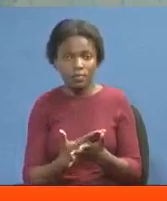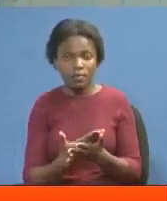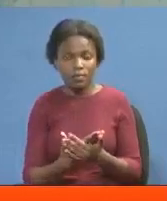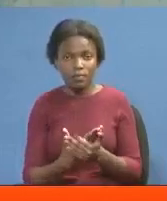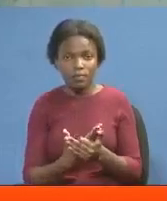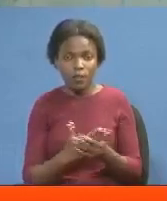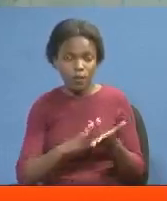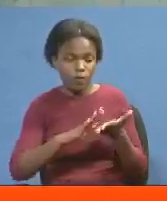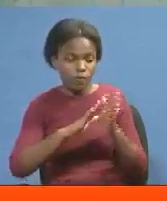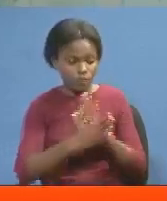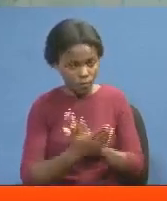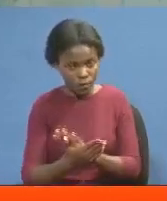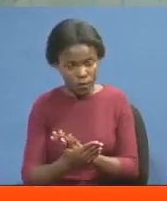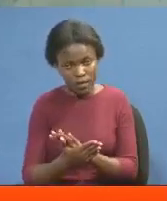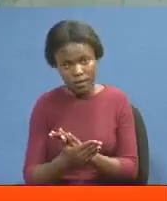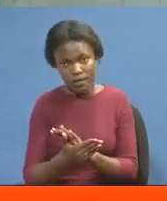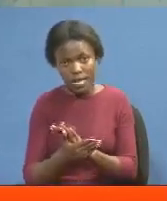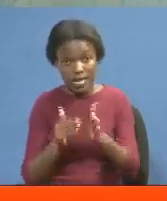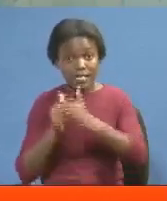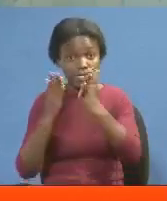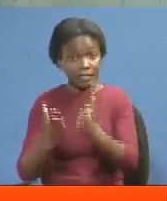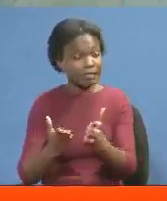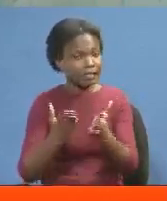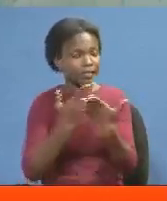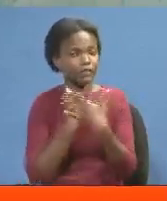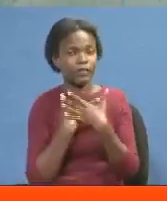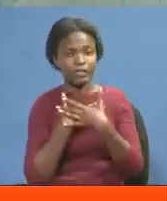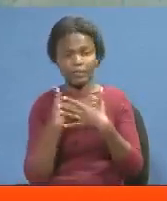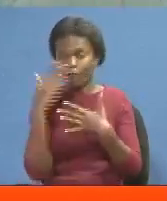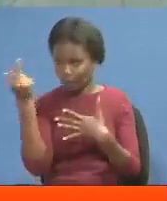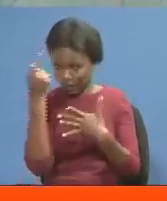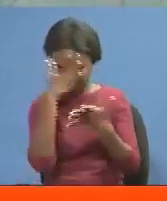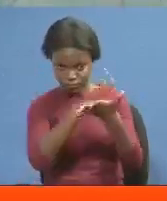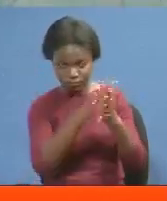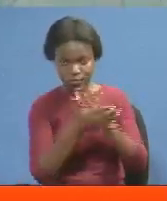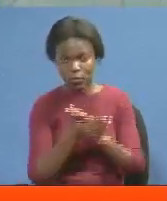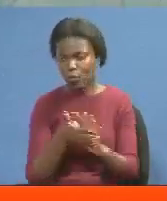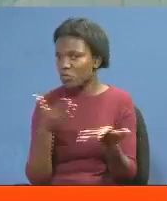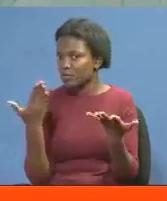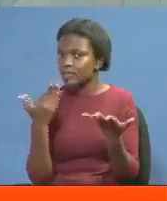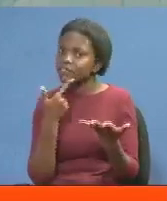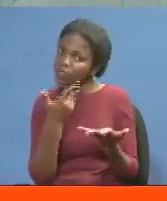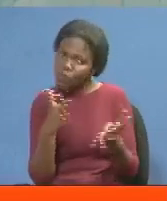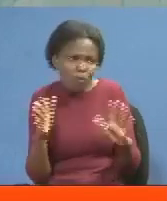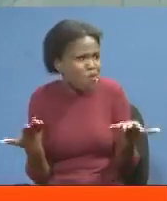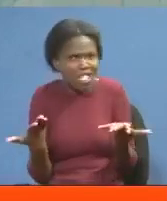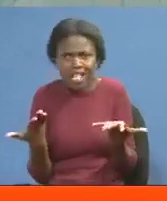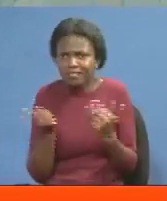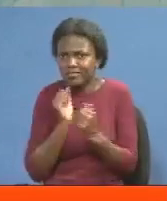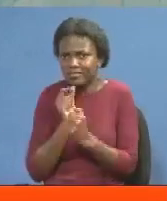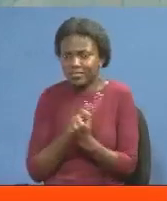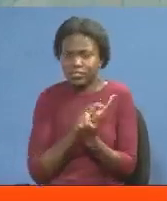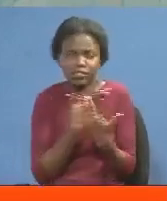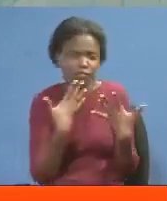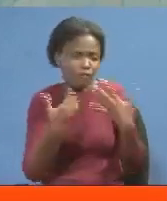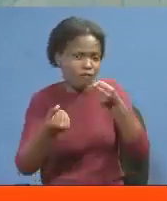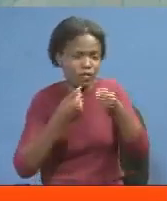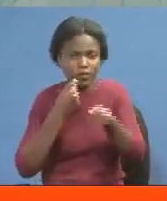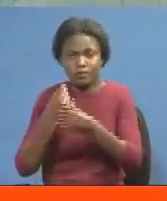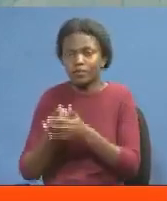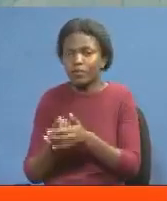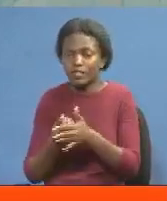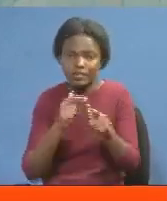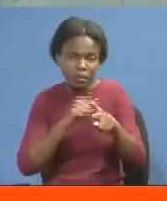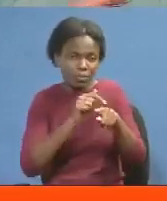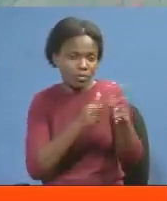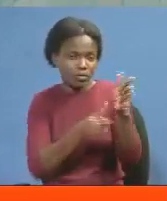them, they become friends. They make these deals on the table. They're like, bro, why are we even fighting? When there was trouble between Kenya and